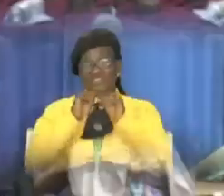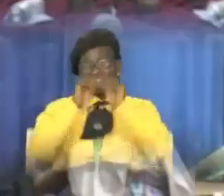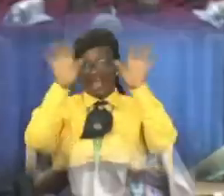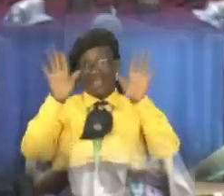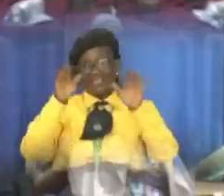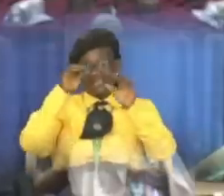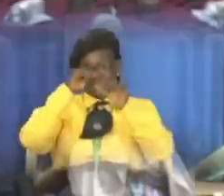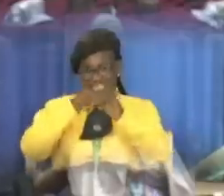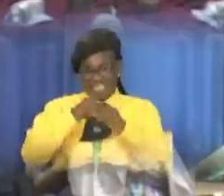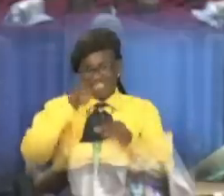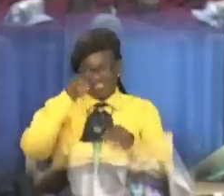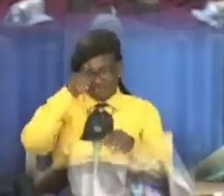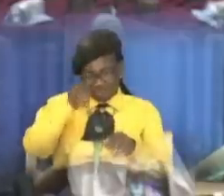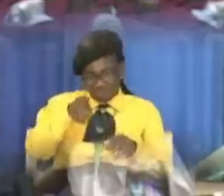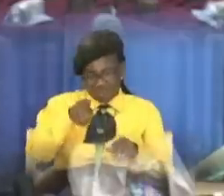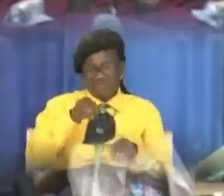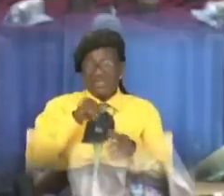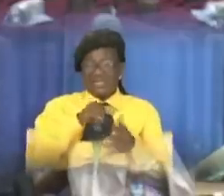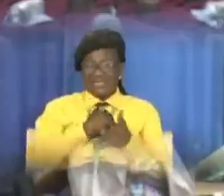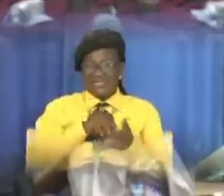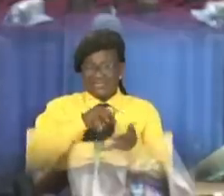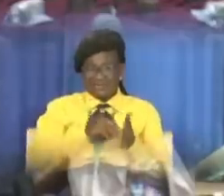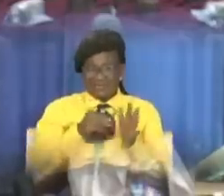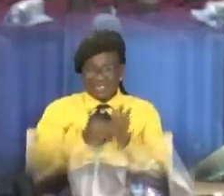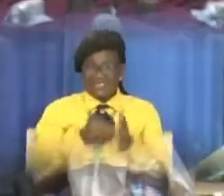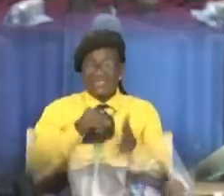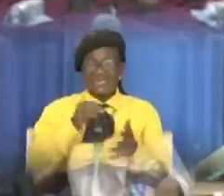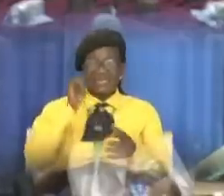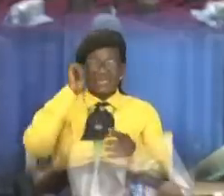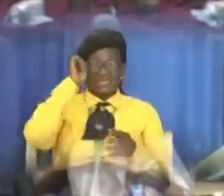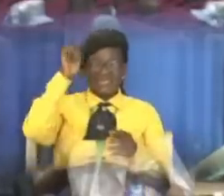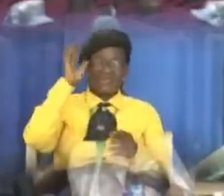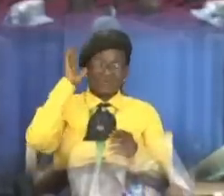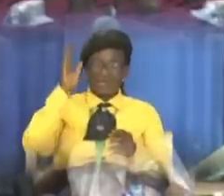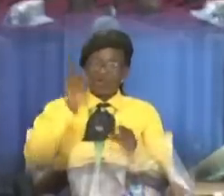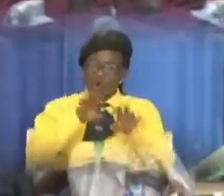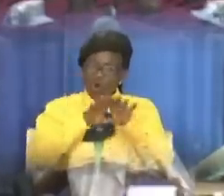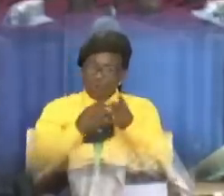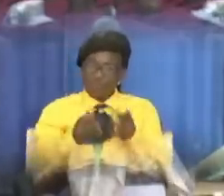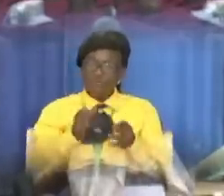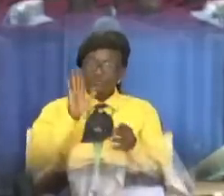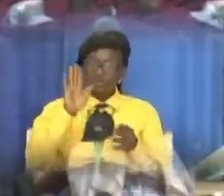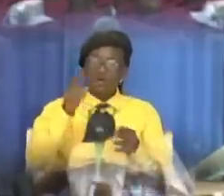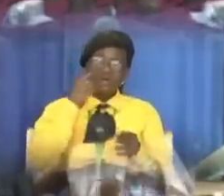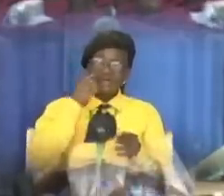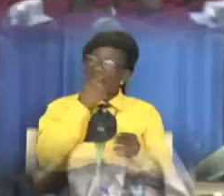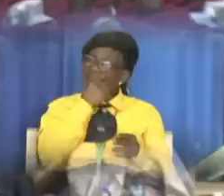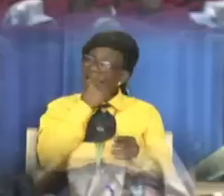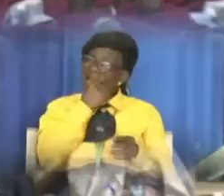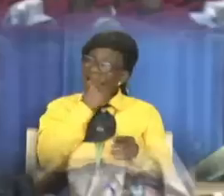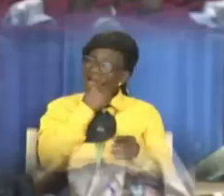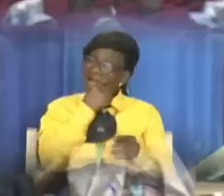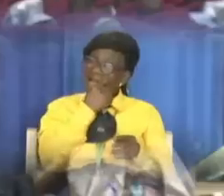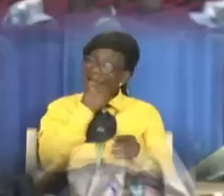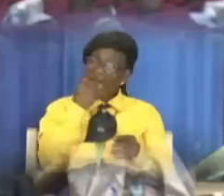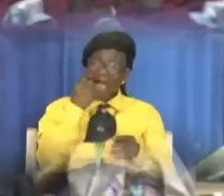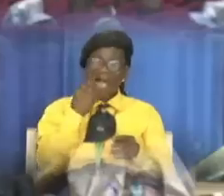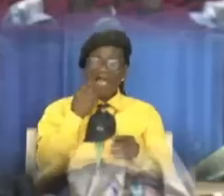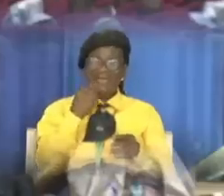it means it will open your inner eye. Psalm 119 verse